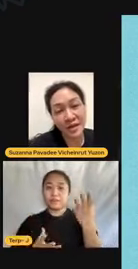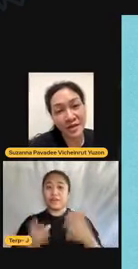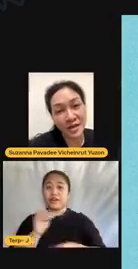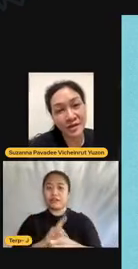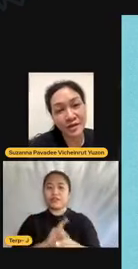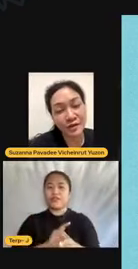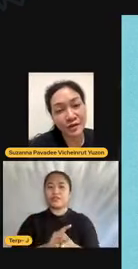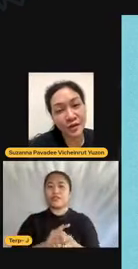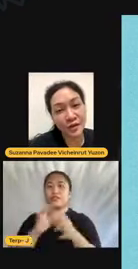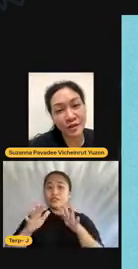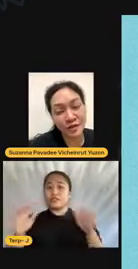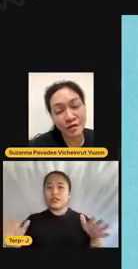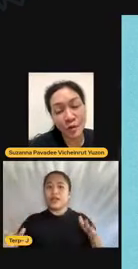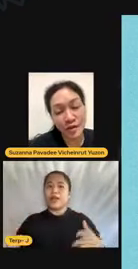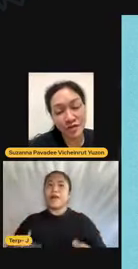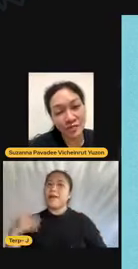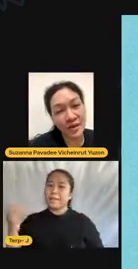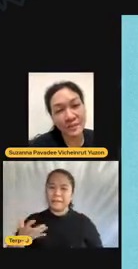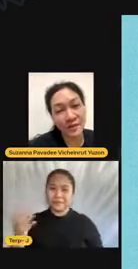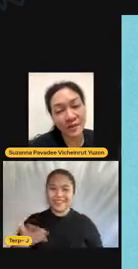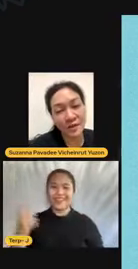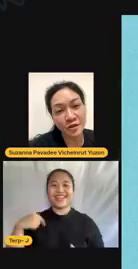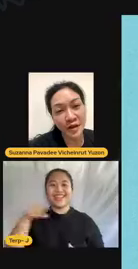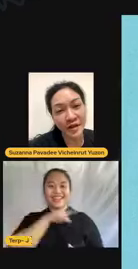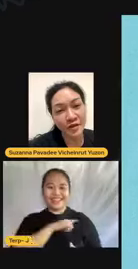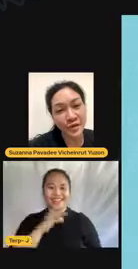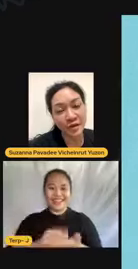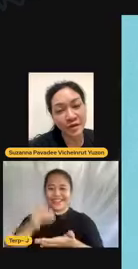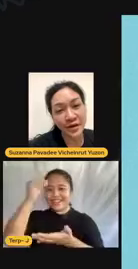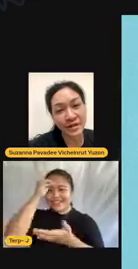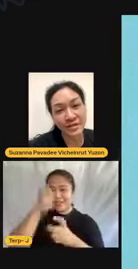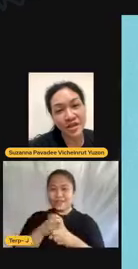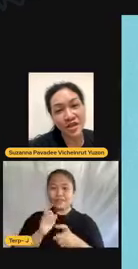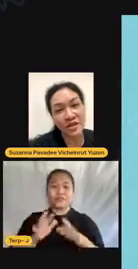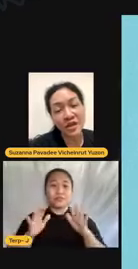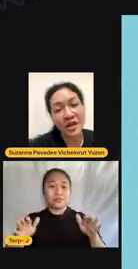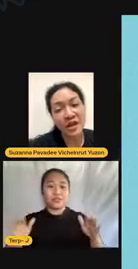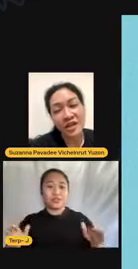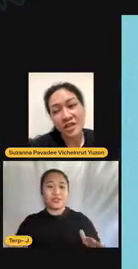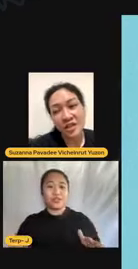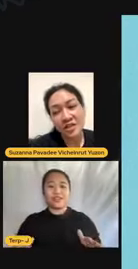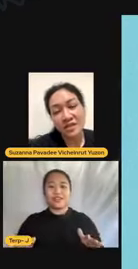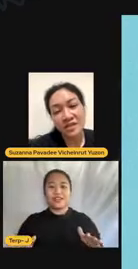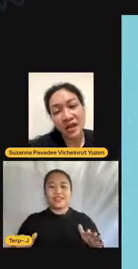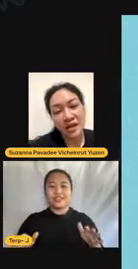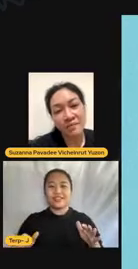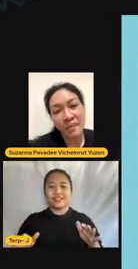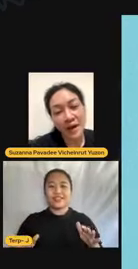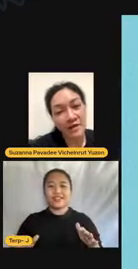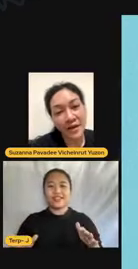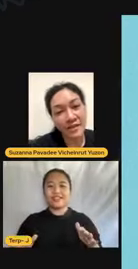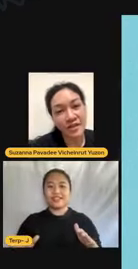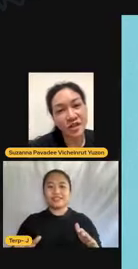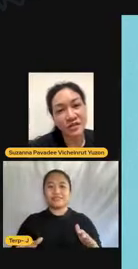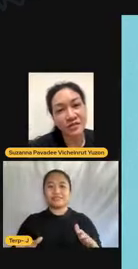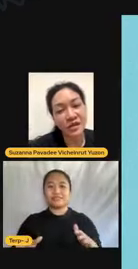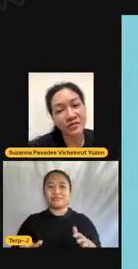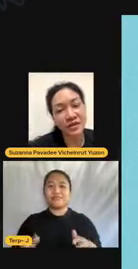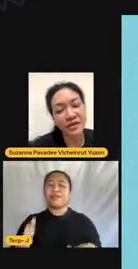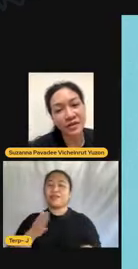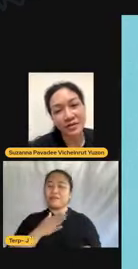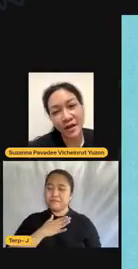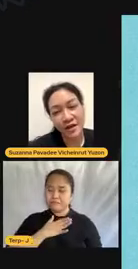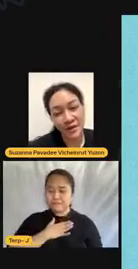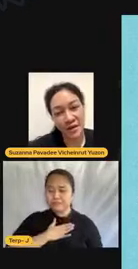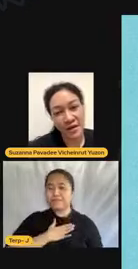and we can learn so much from them. I mean, Johanna has been our greatest teacher. She's my greatest teacher.